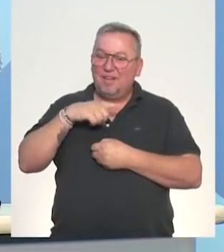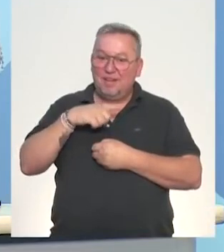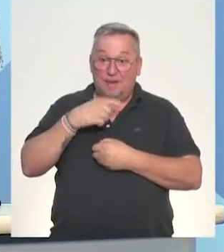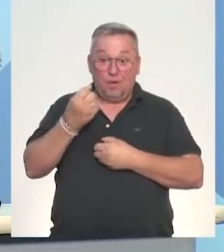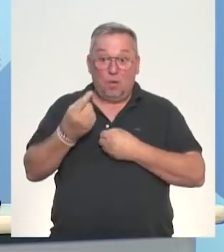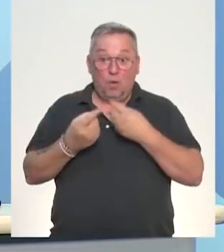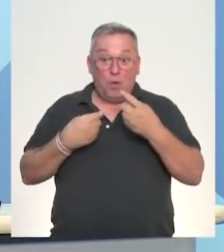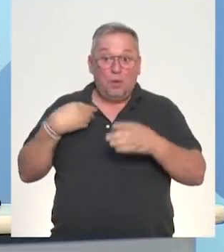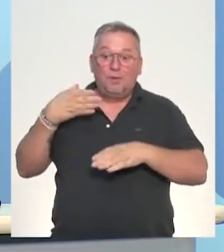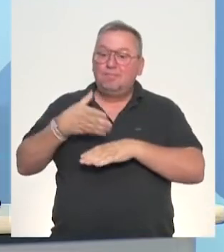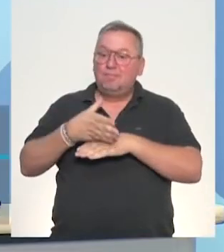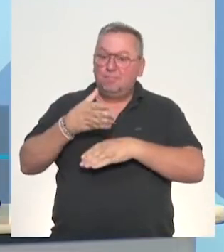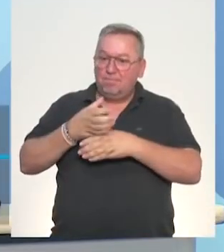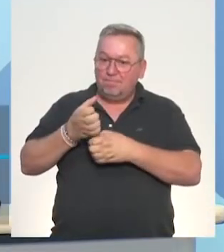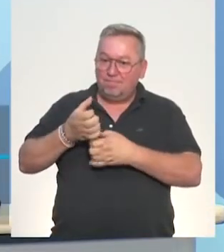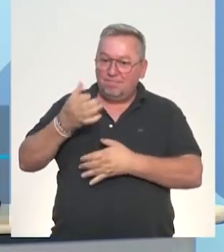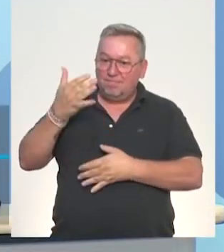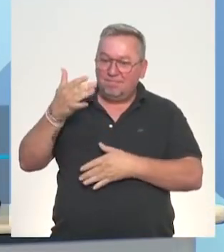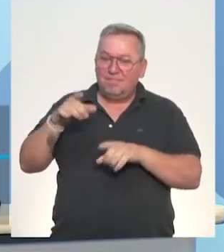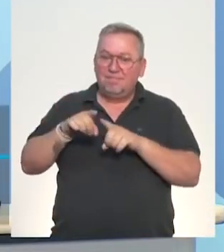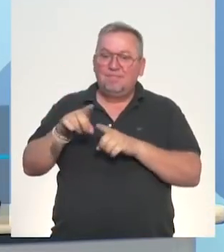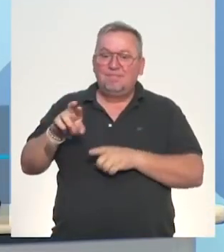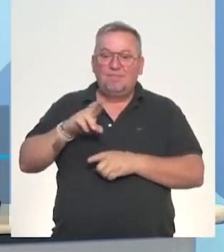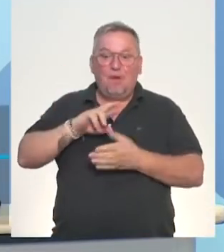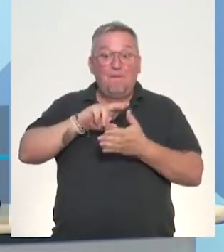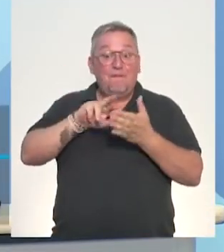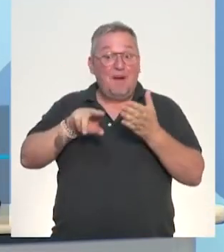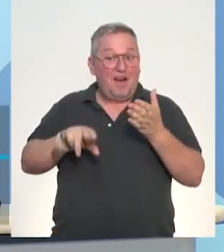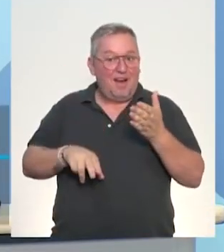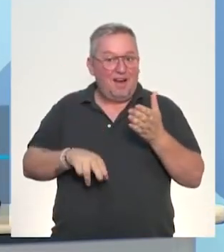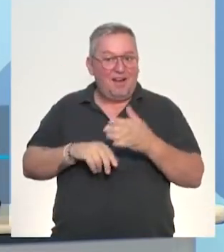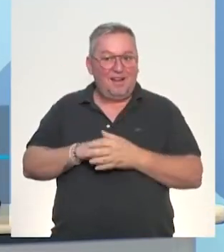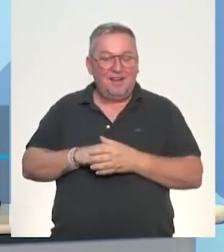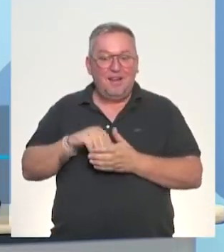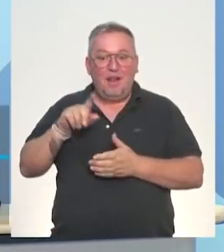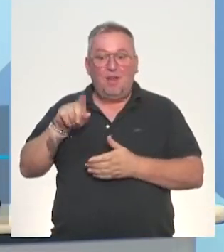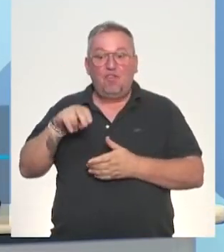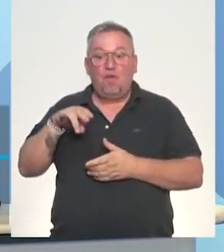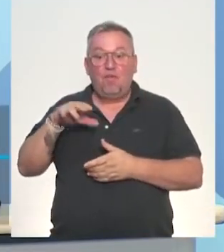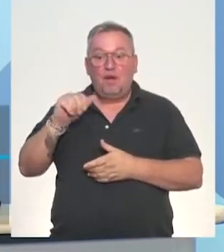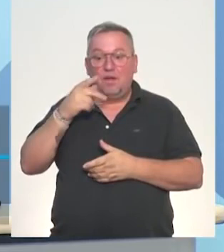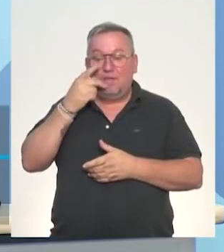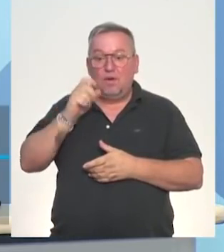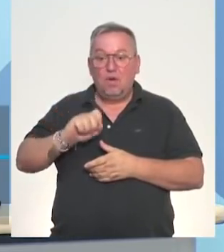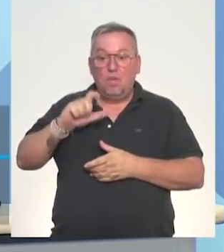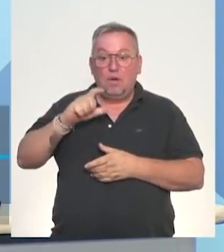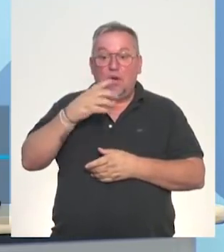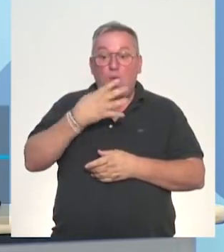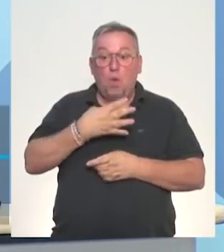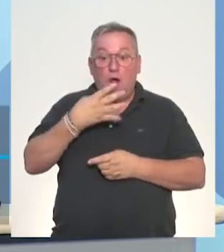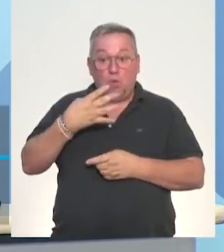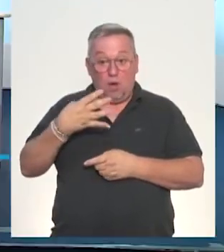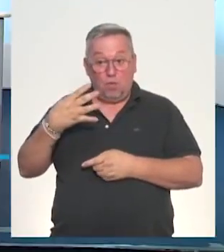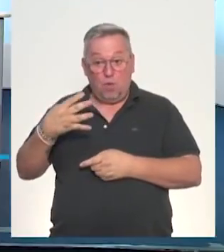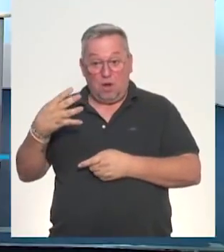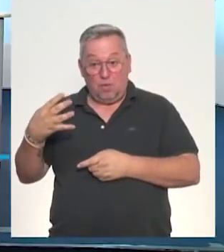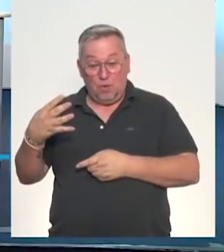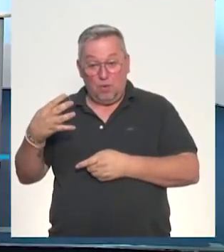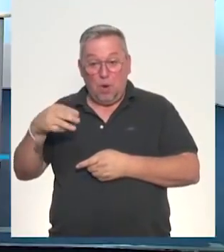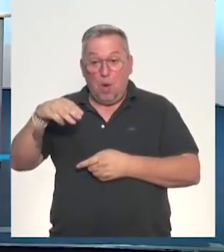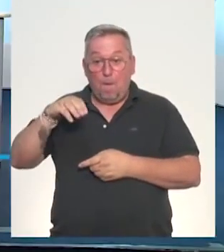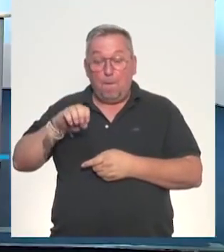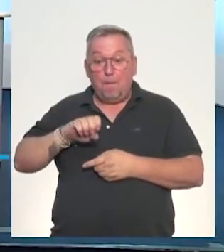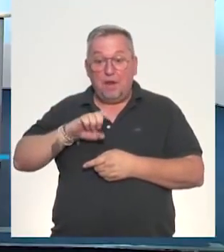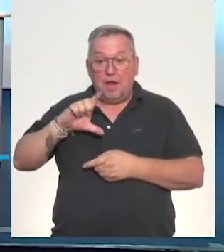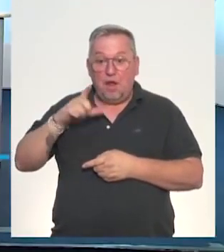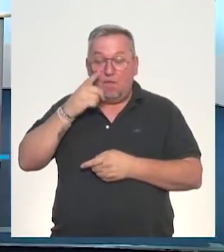algumas participações dos alunos. Olha, tem respostas variadas, tá bom? Vamos lá. A Giovana está dizendo, aumenta de 4 em 4. Legal, O verdade. Miguel,